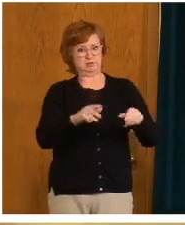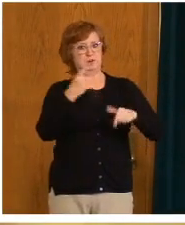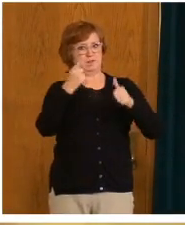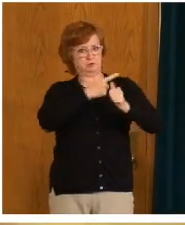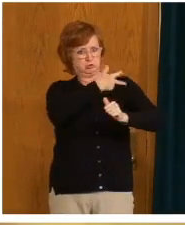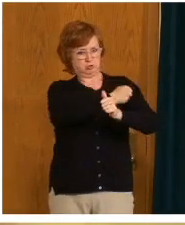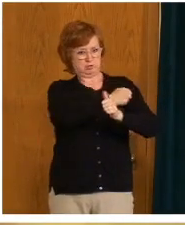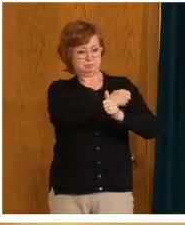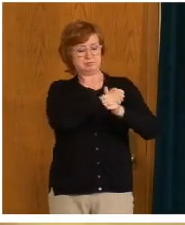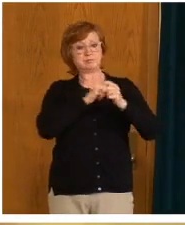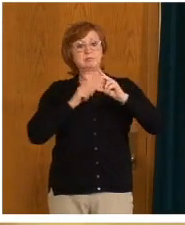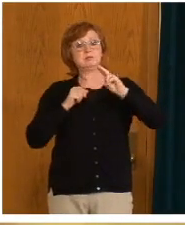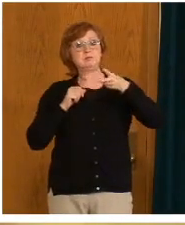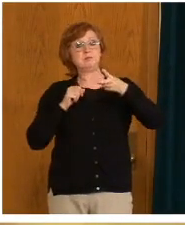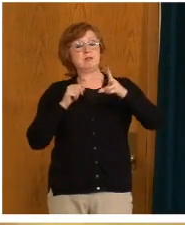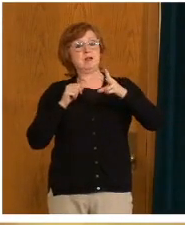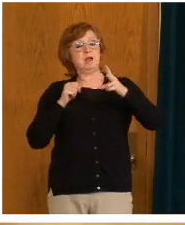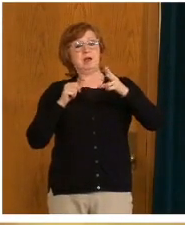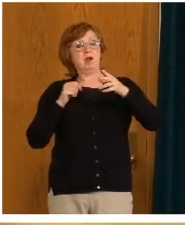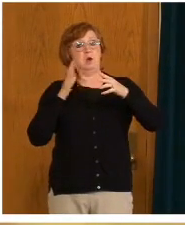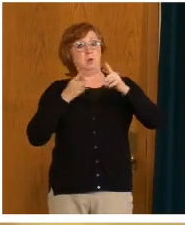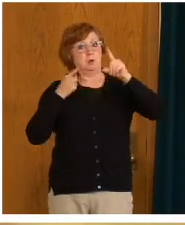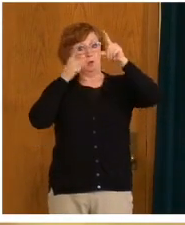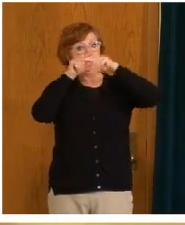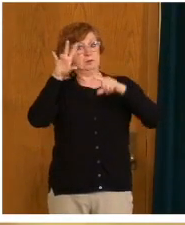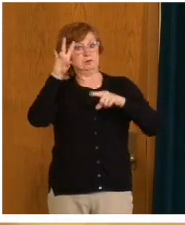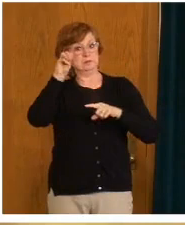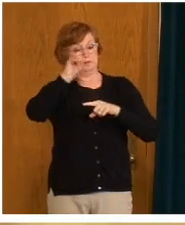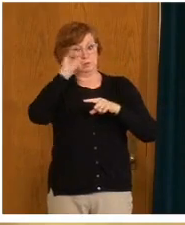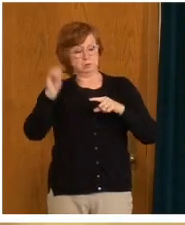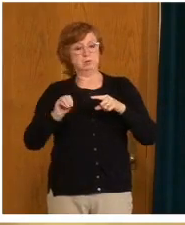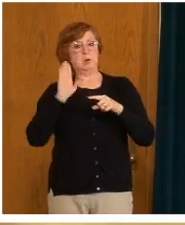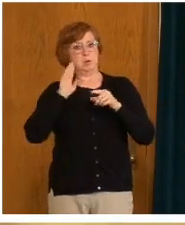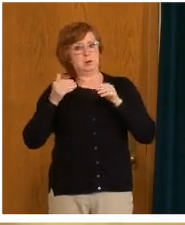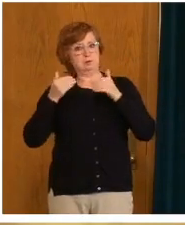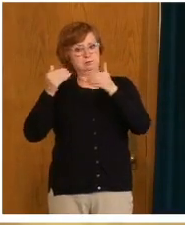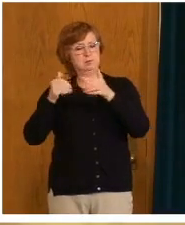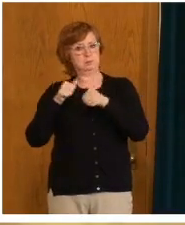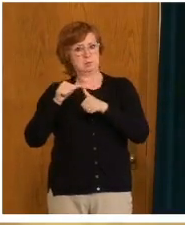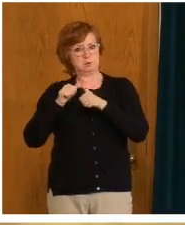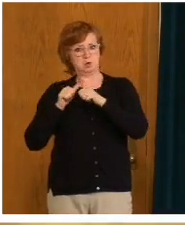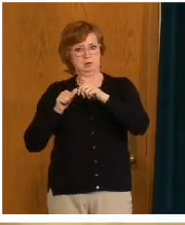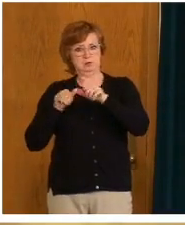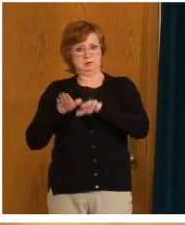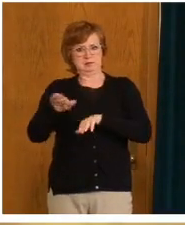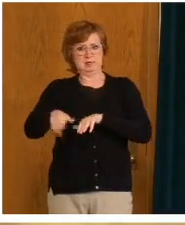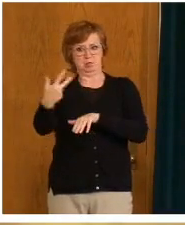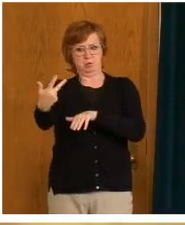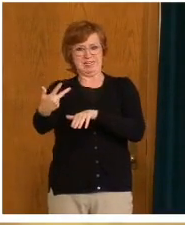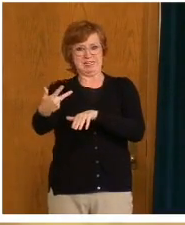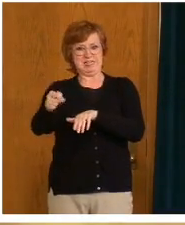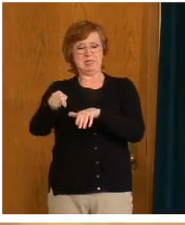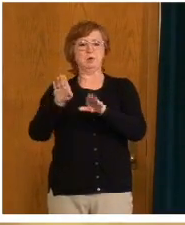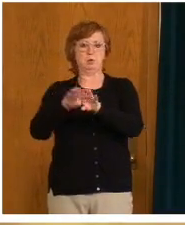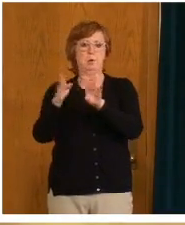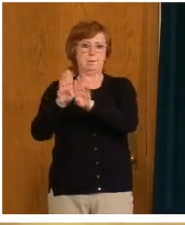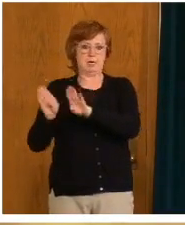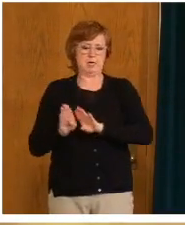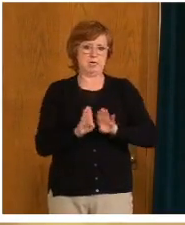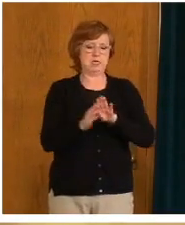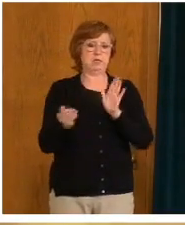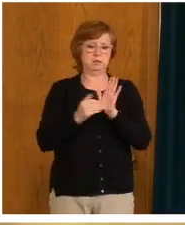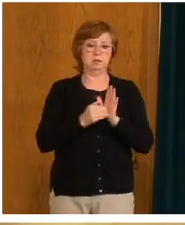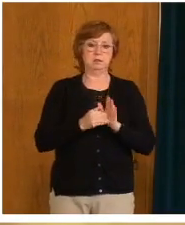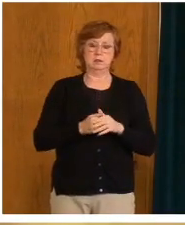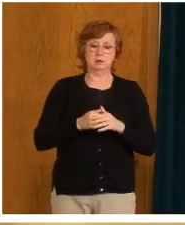reach 70%, we would then move forward with step 3 of our reopening. But we can't even stop there. We need to get as